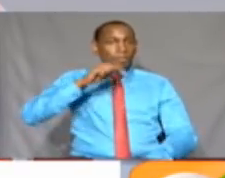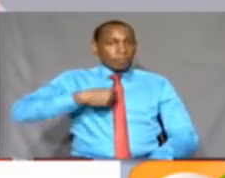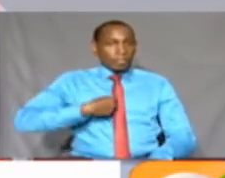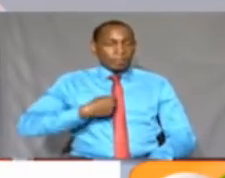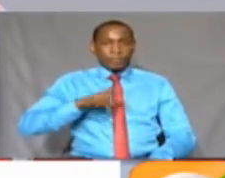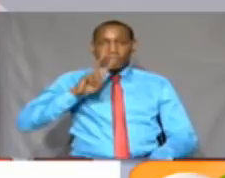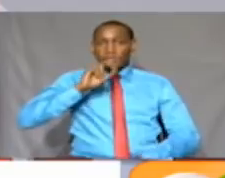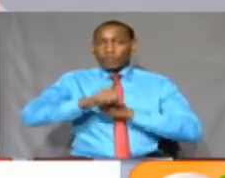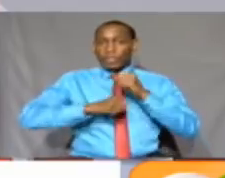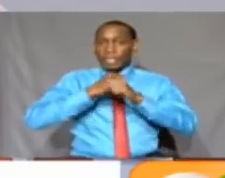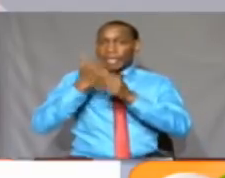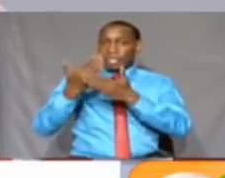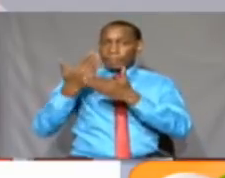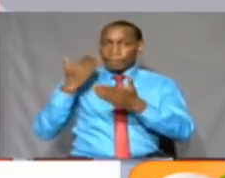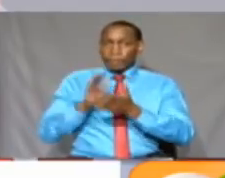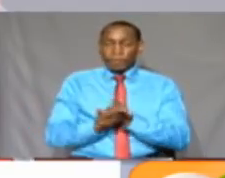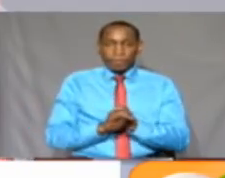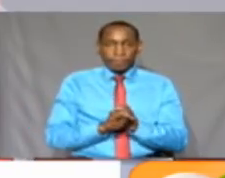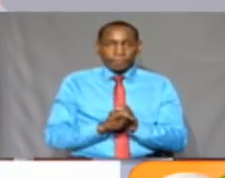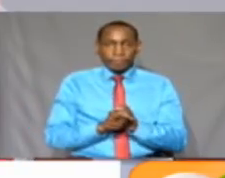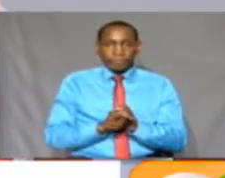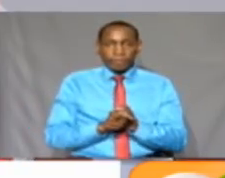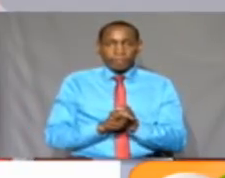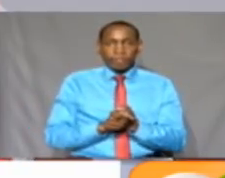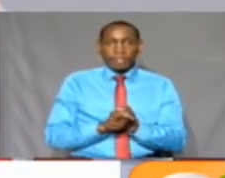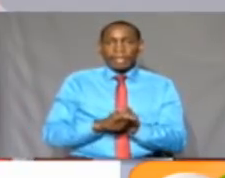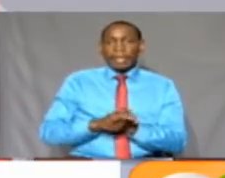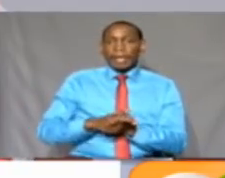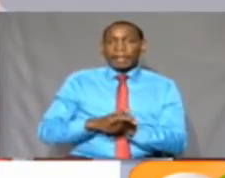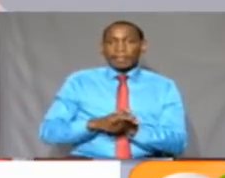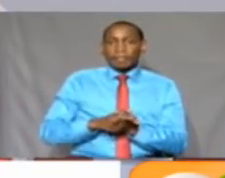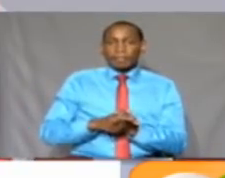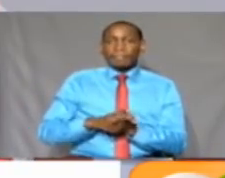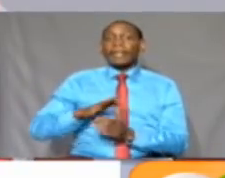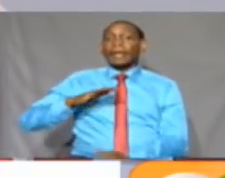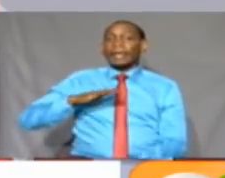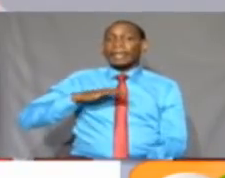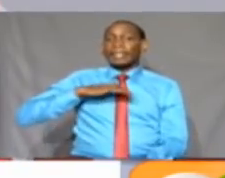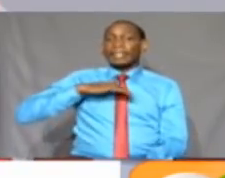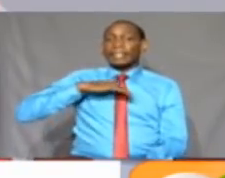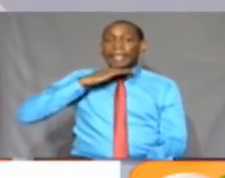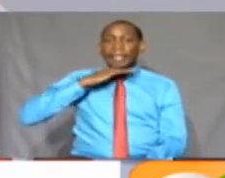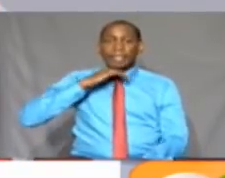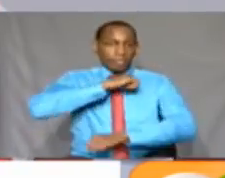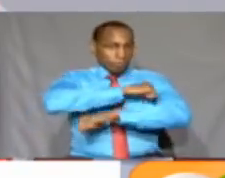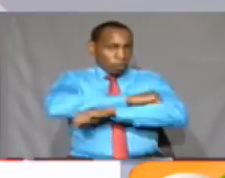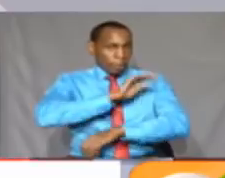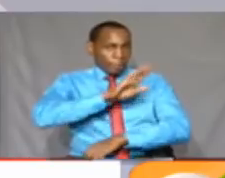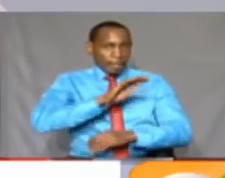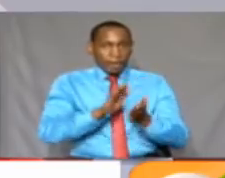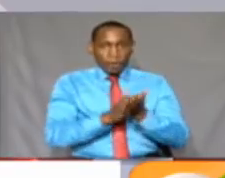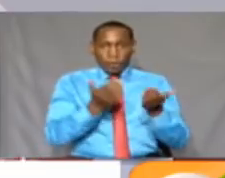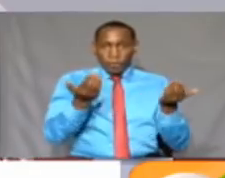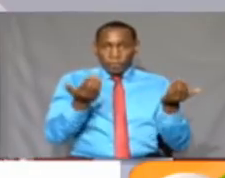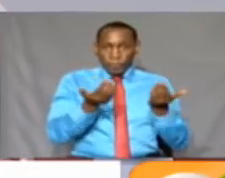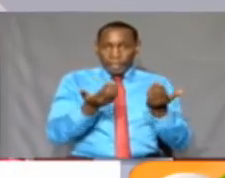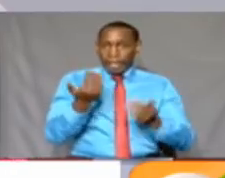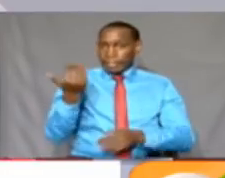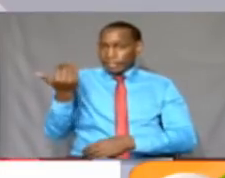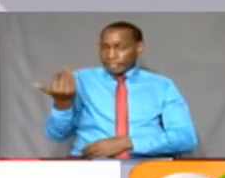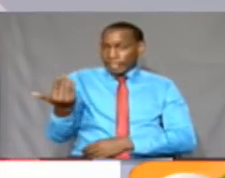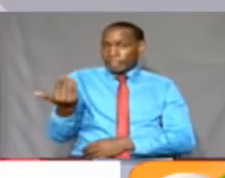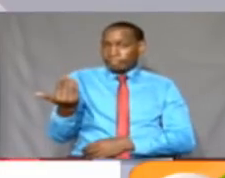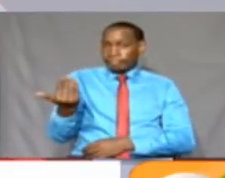ago, there was an accidental death or a supposed accidental death in their school where a kid apparently